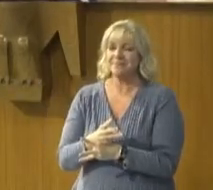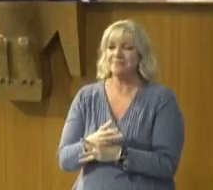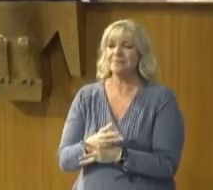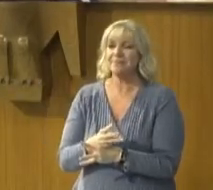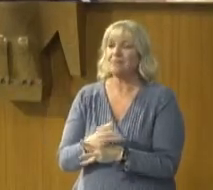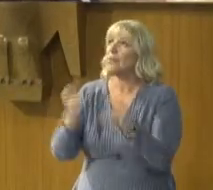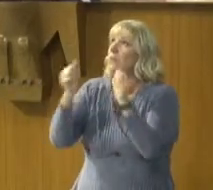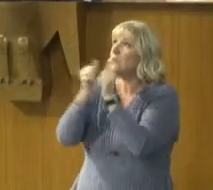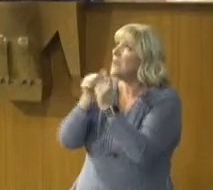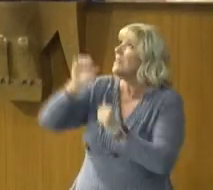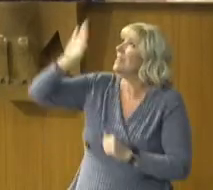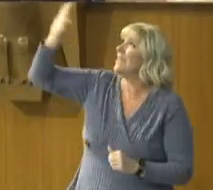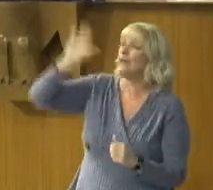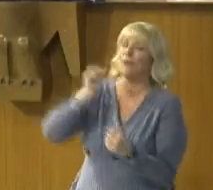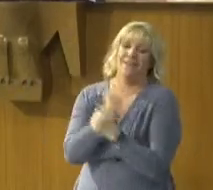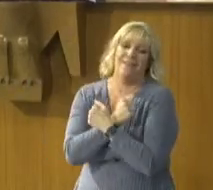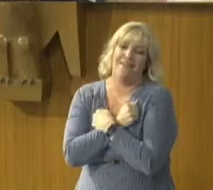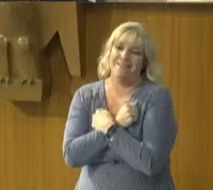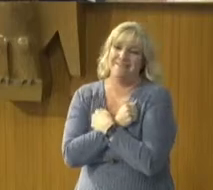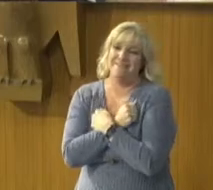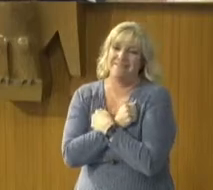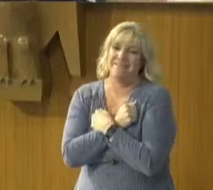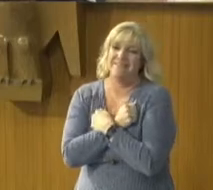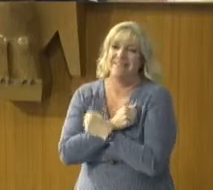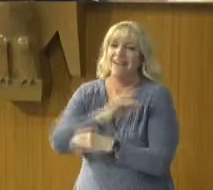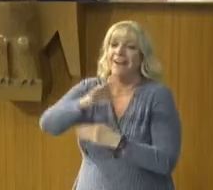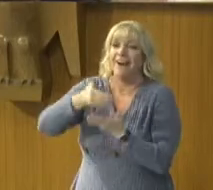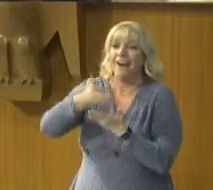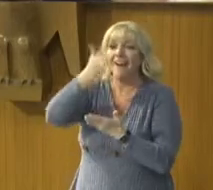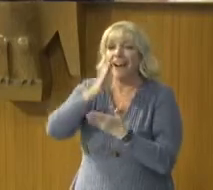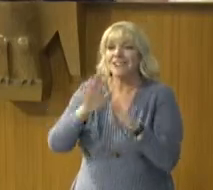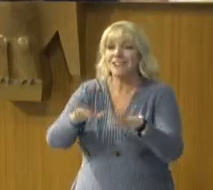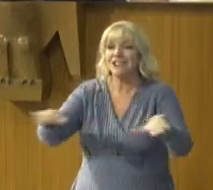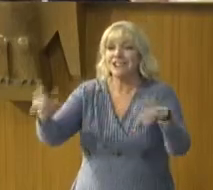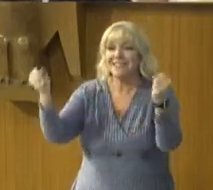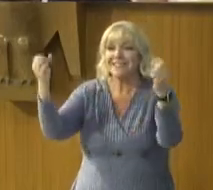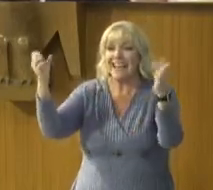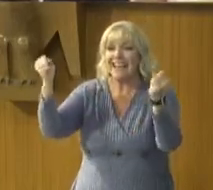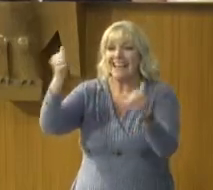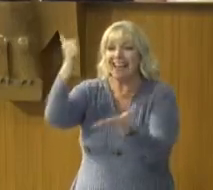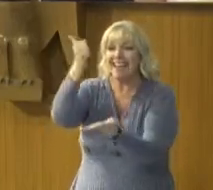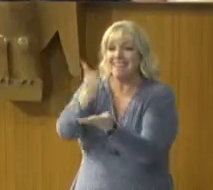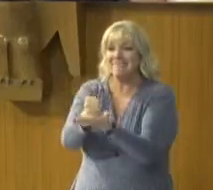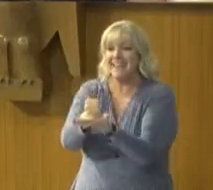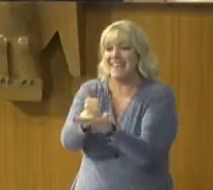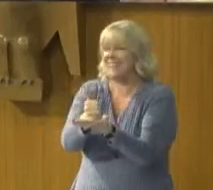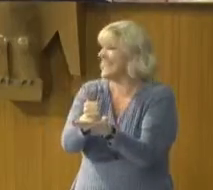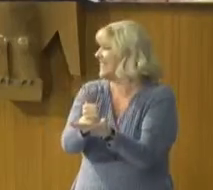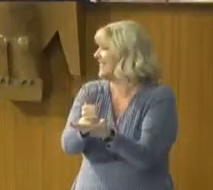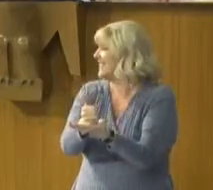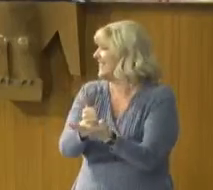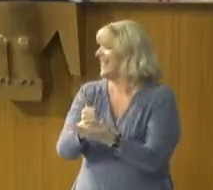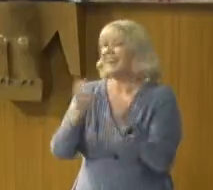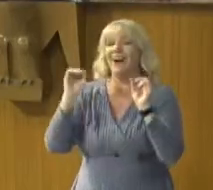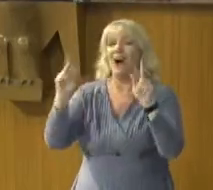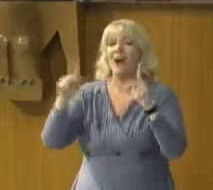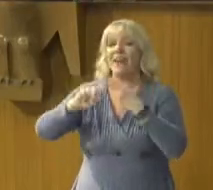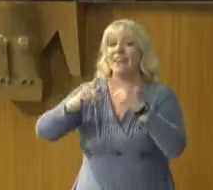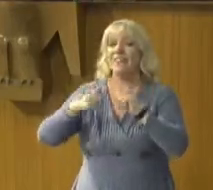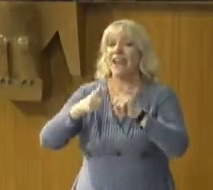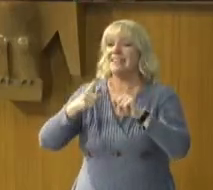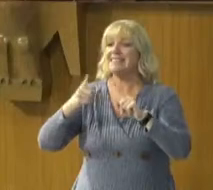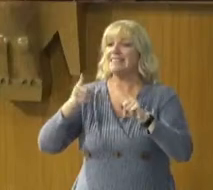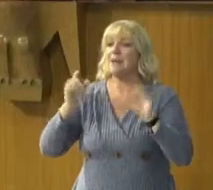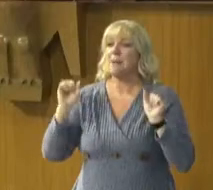with your love. And all God's children said, amen. All right, friends, time to go back to